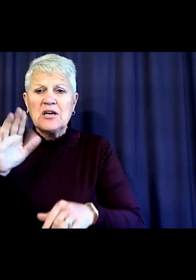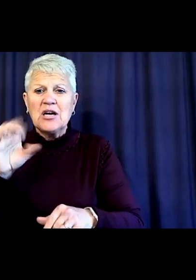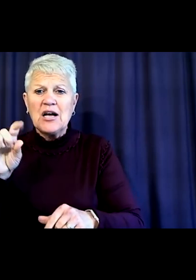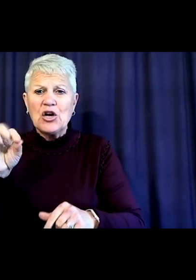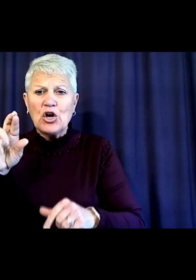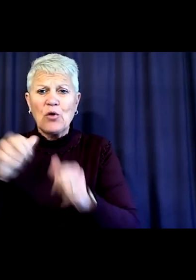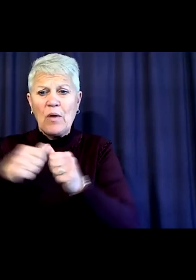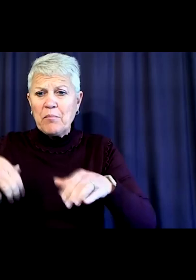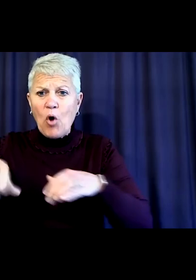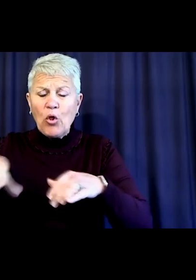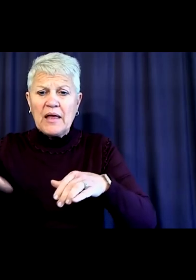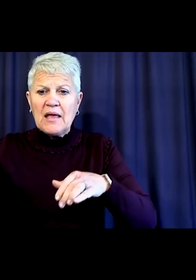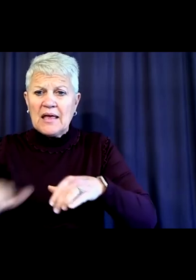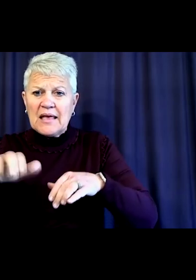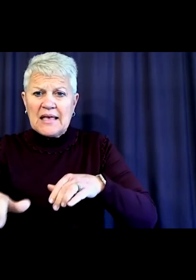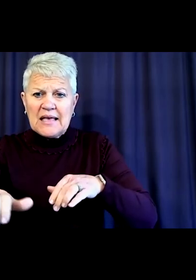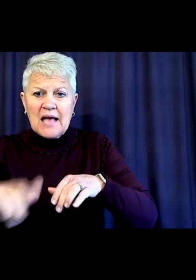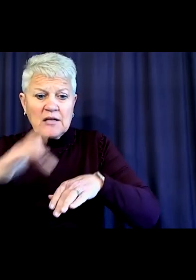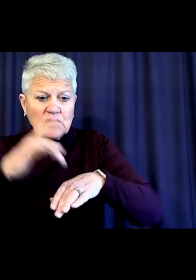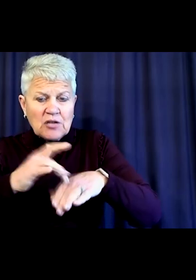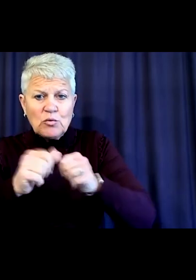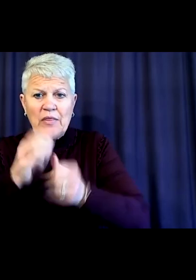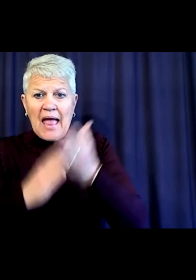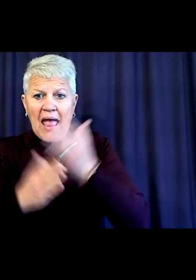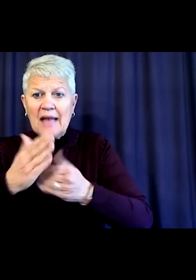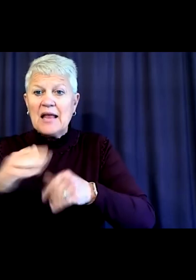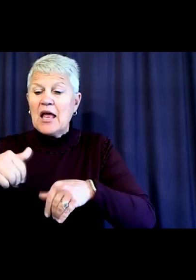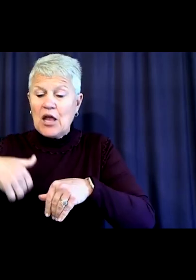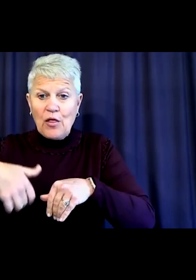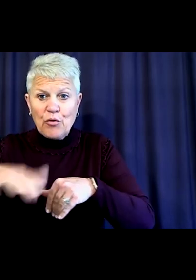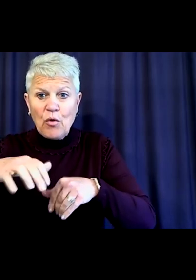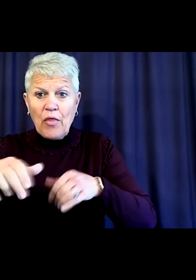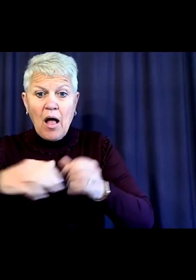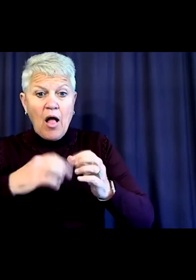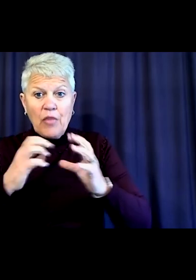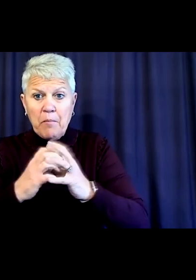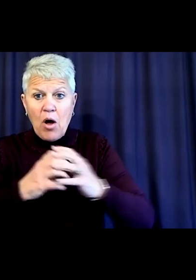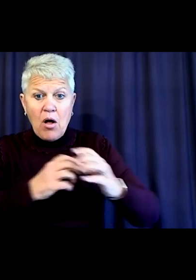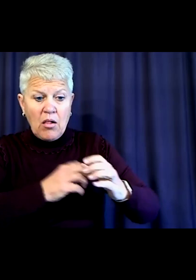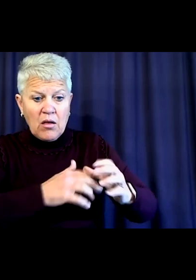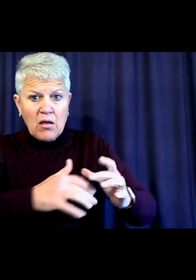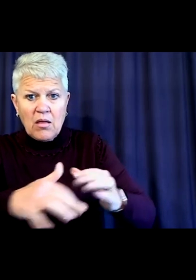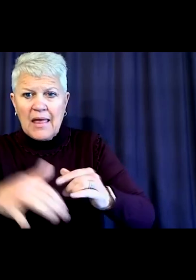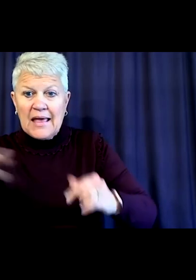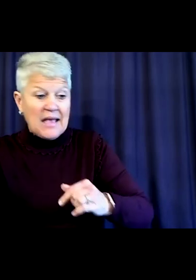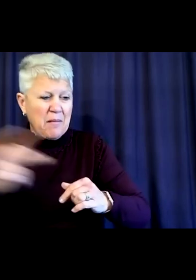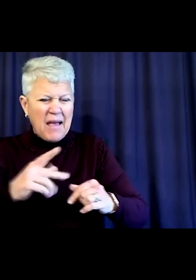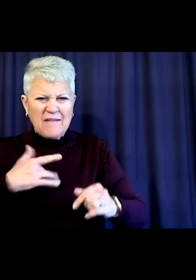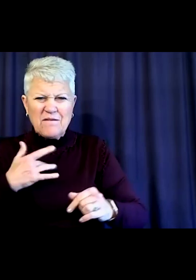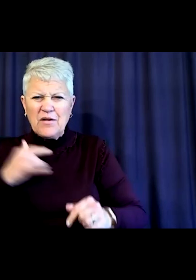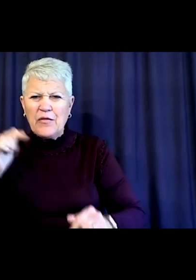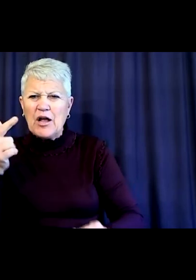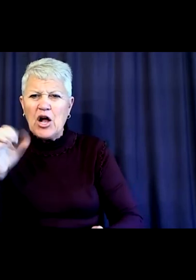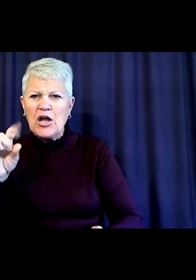hand, goes on all fours. He threw a ball in the gutter, but he came back and feeling the gutter. What is this thing? But it's